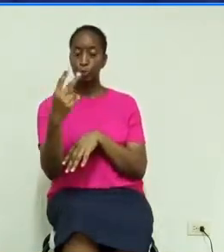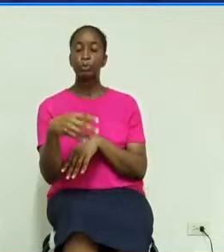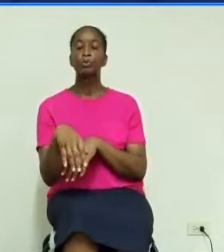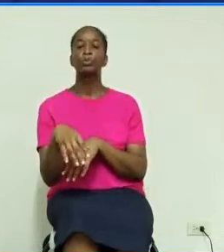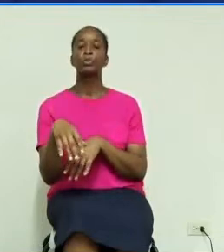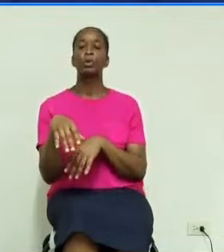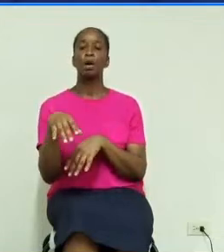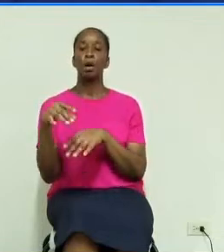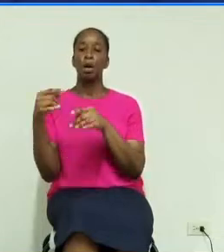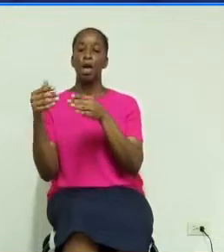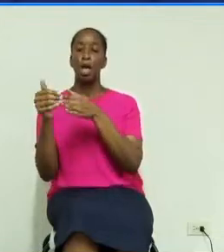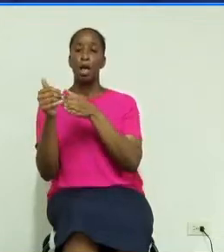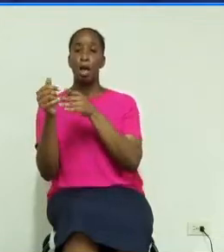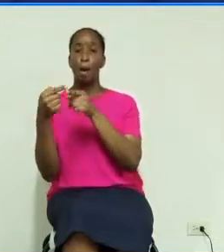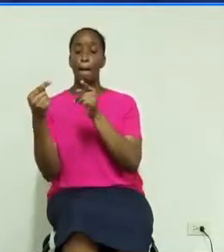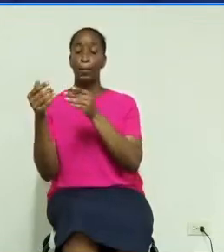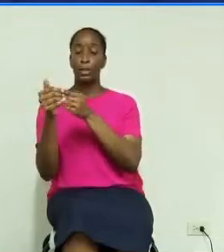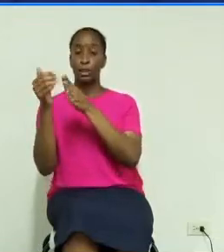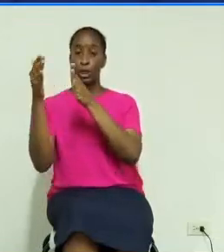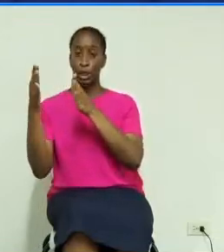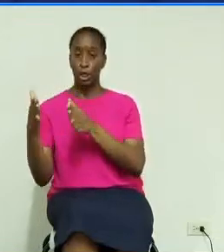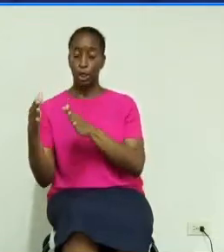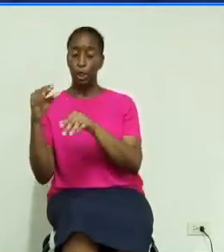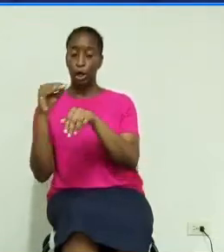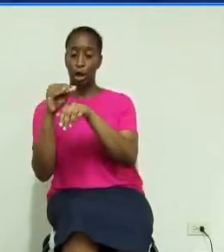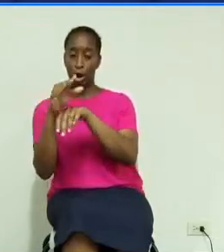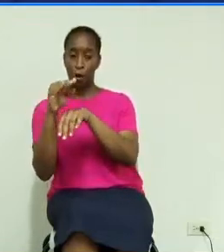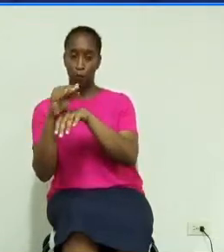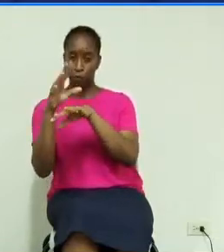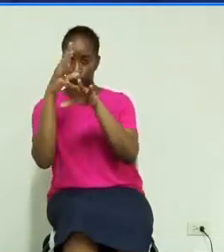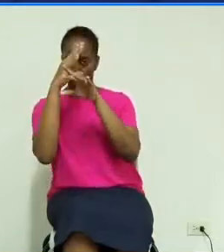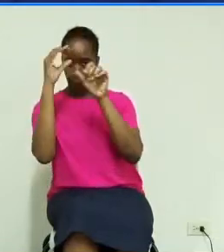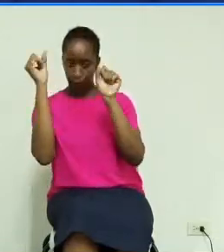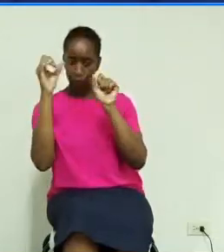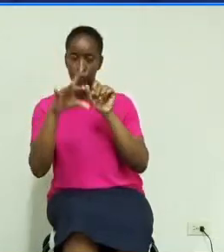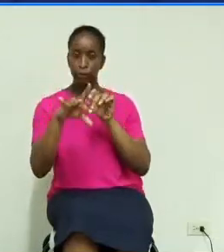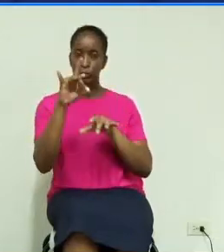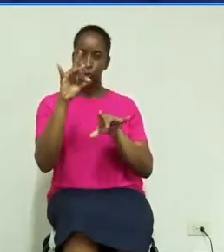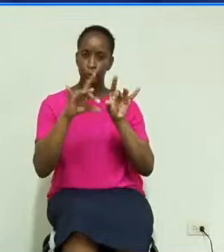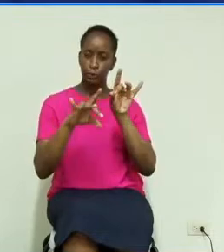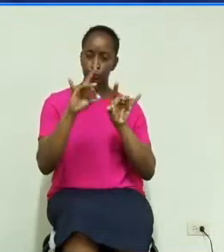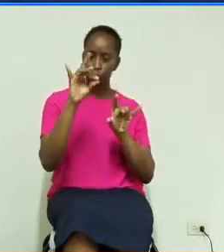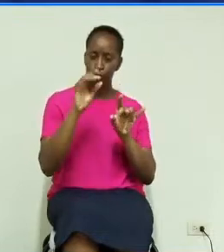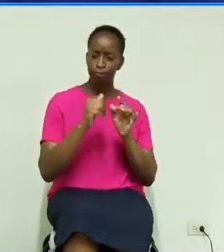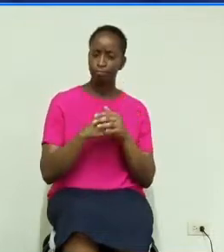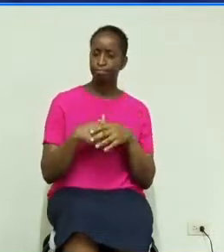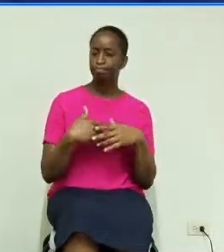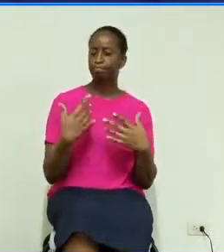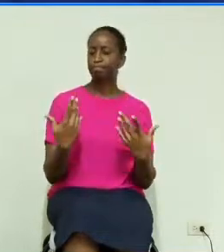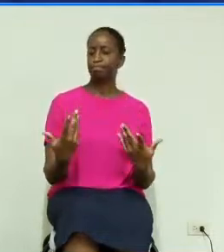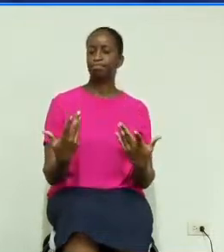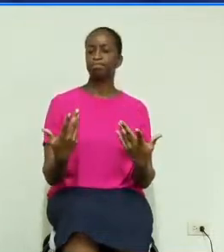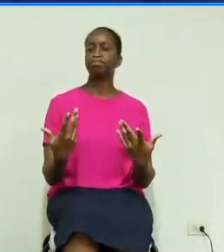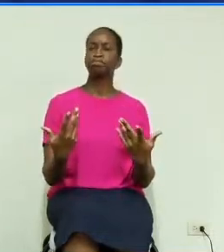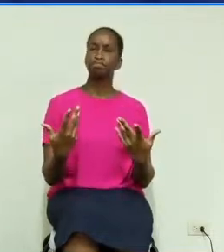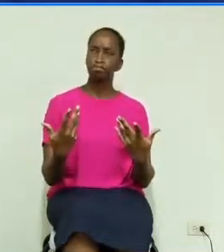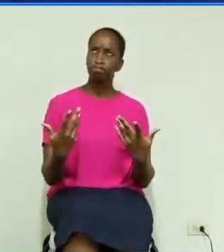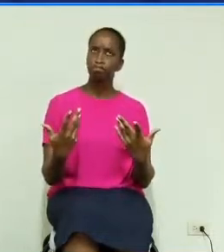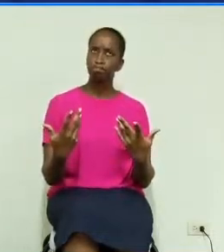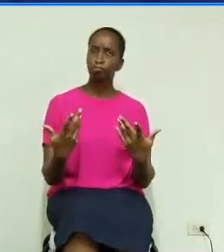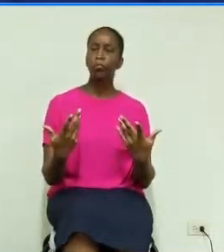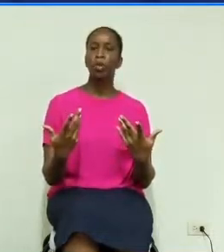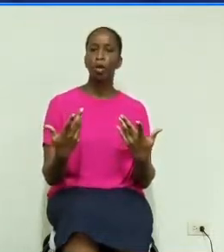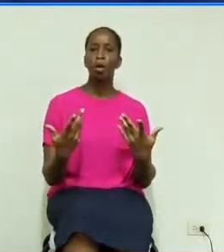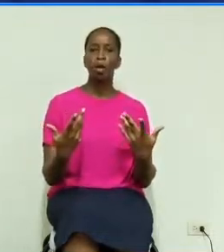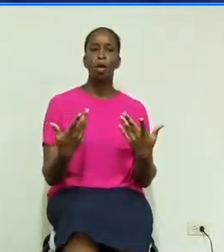composition, we can deduce certain things about what was the intended role of Senate in our space, right? And